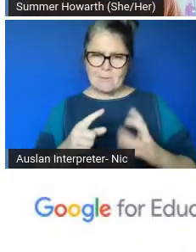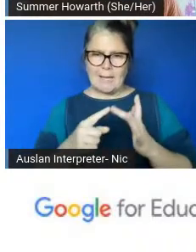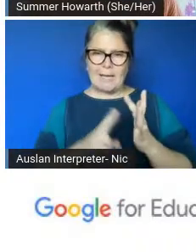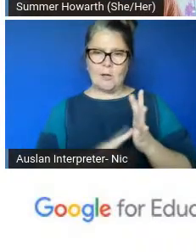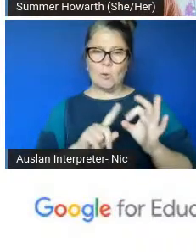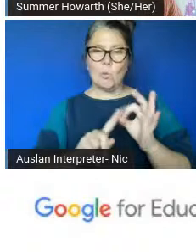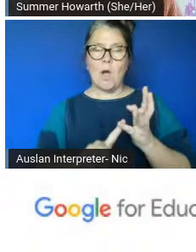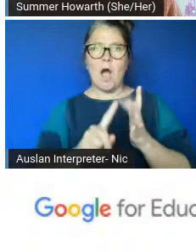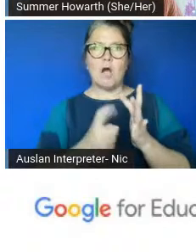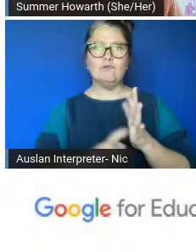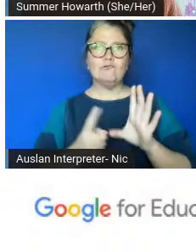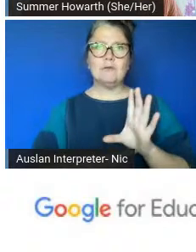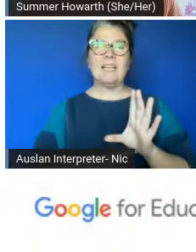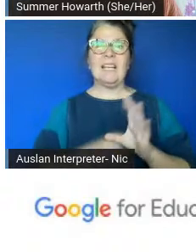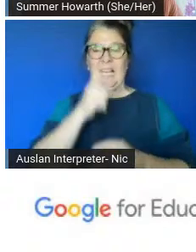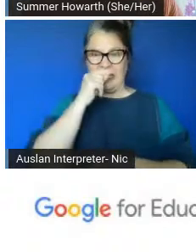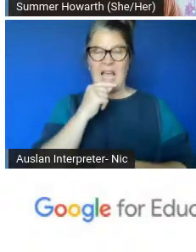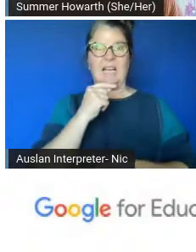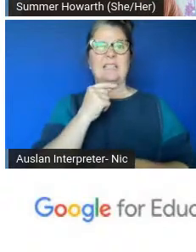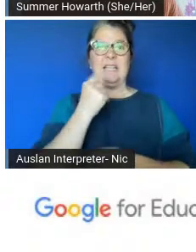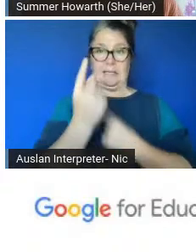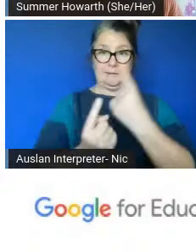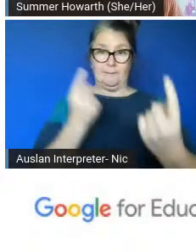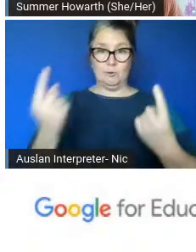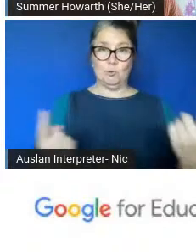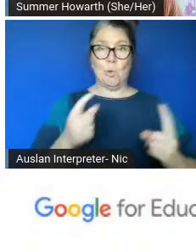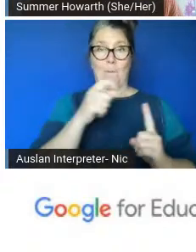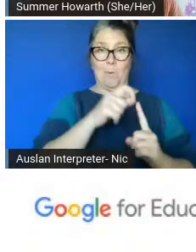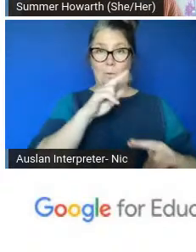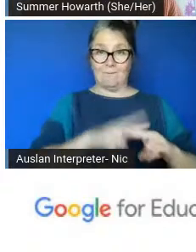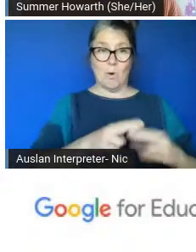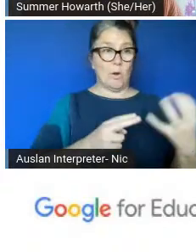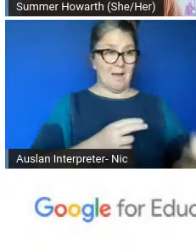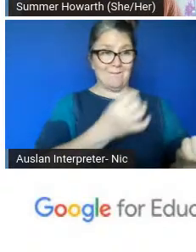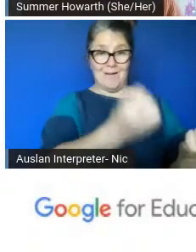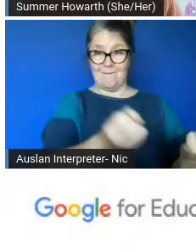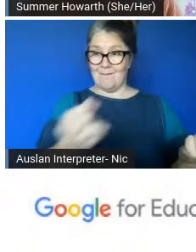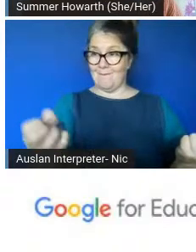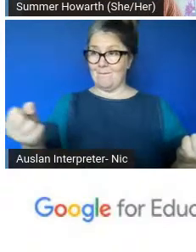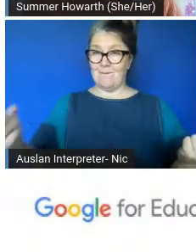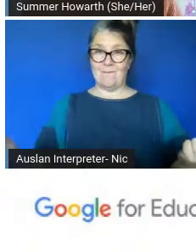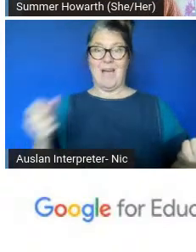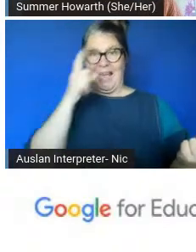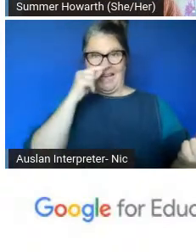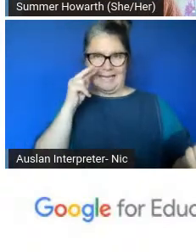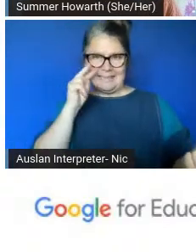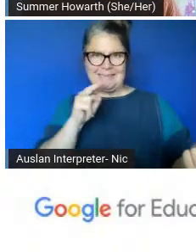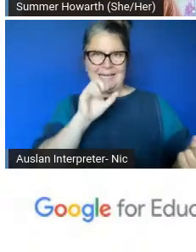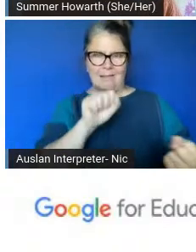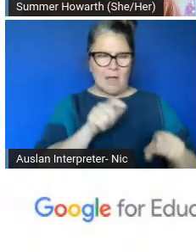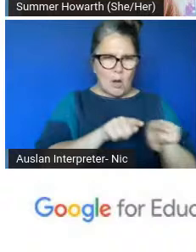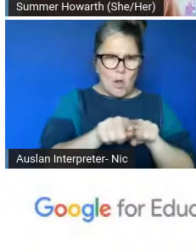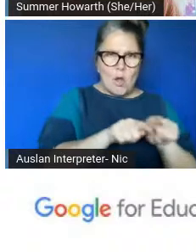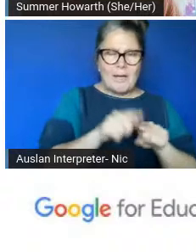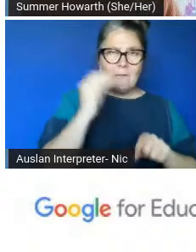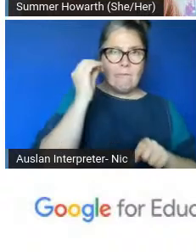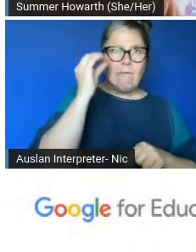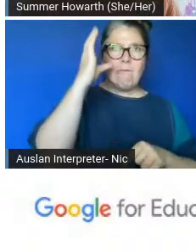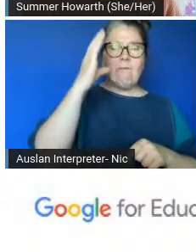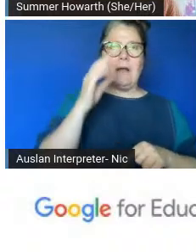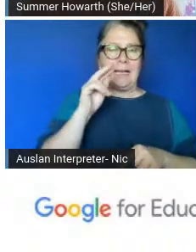student so that you can then enjoy seeing their learning growth, and giving them some feedback on that as well.